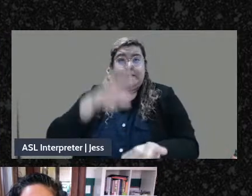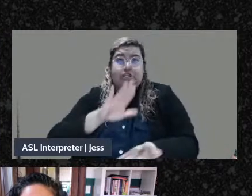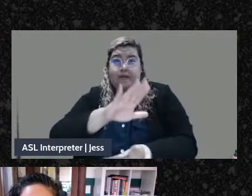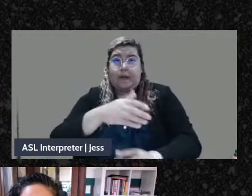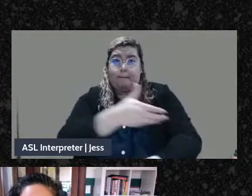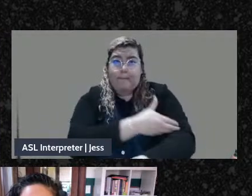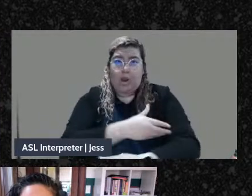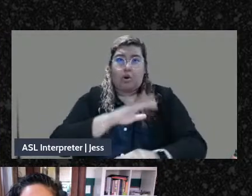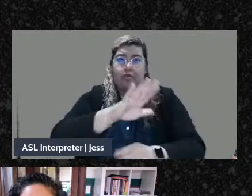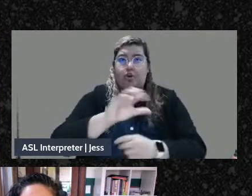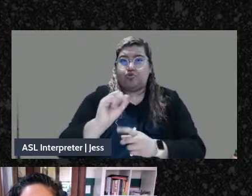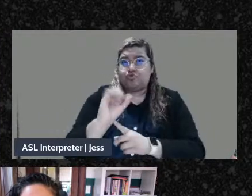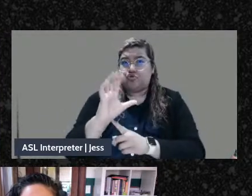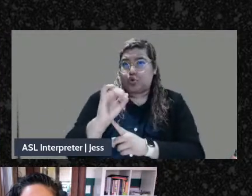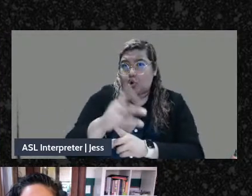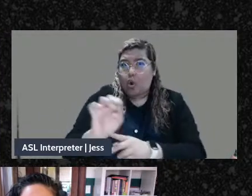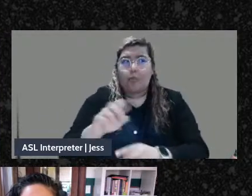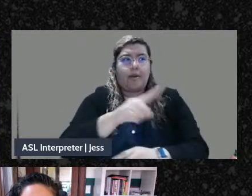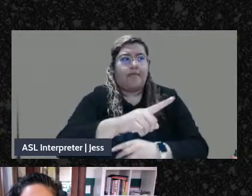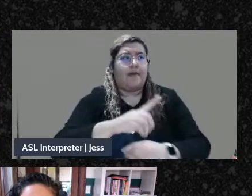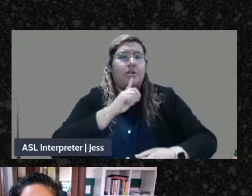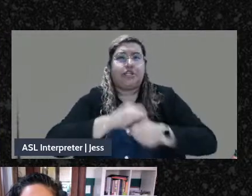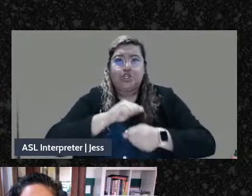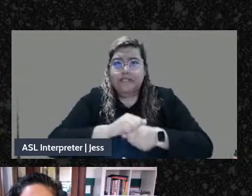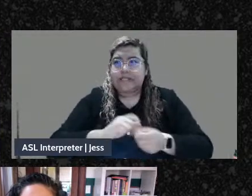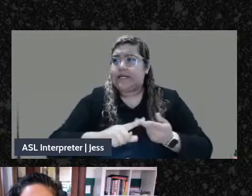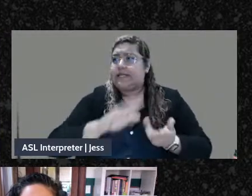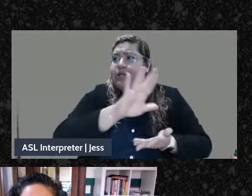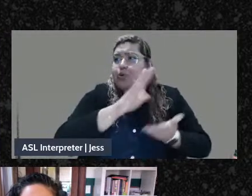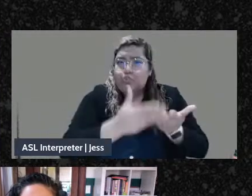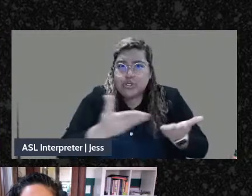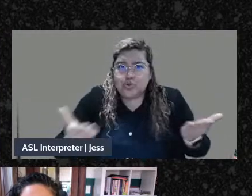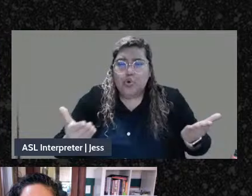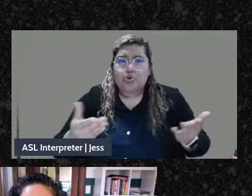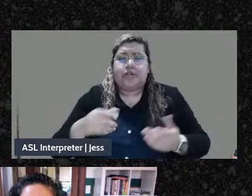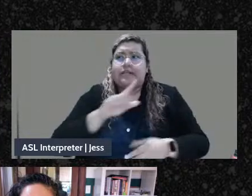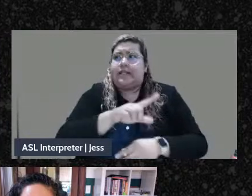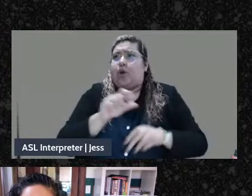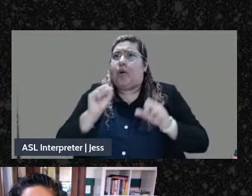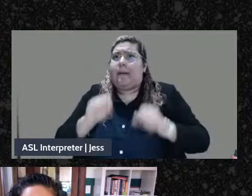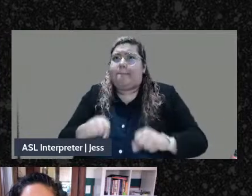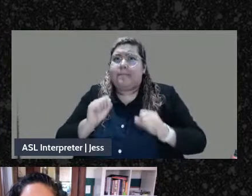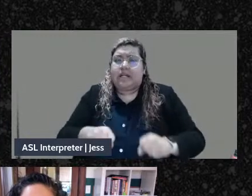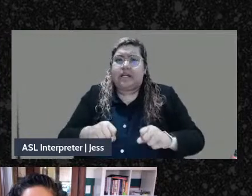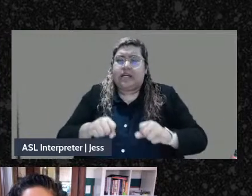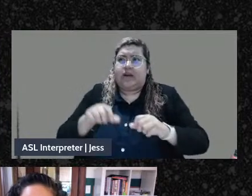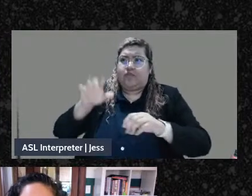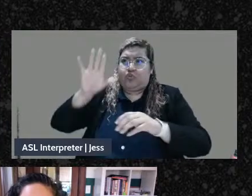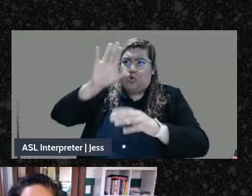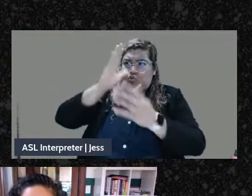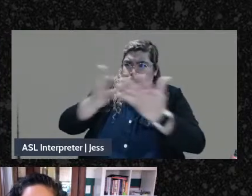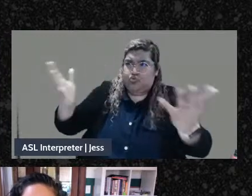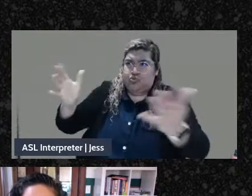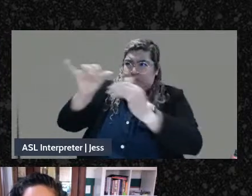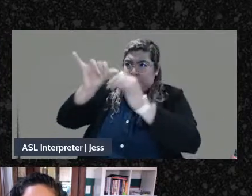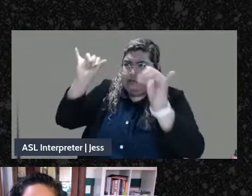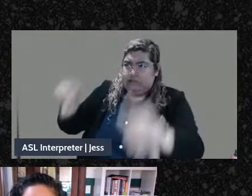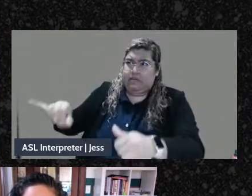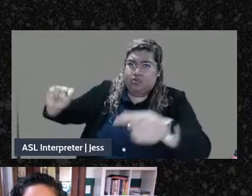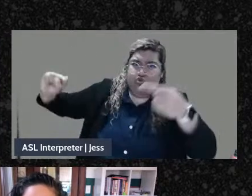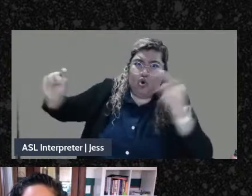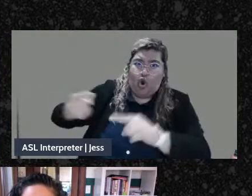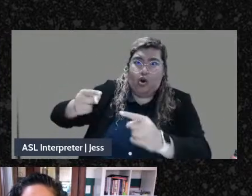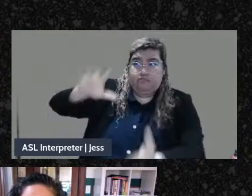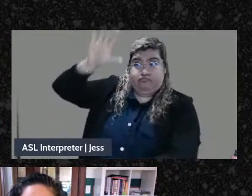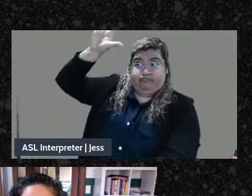the legitimacy, the resources, the ability of those institutions to do harm? And they